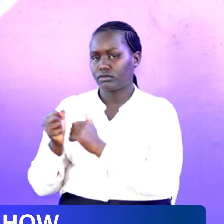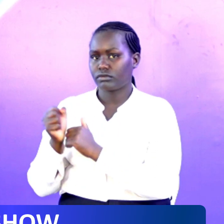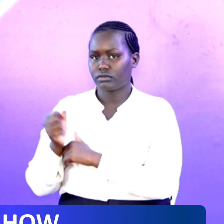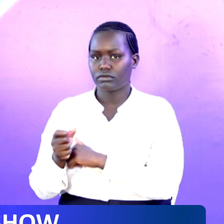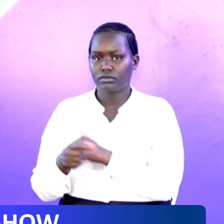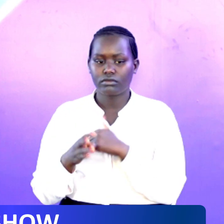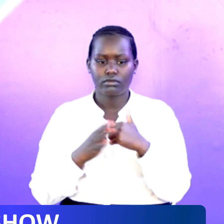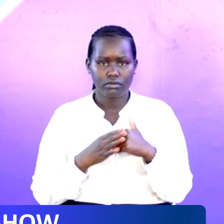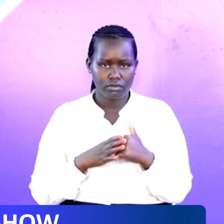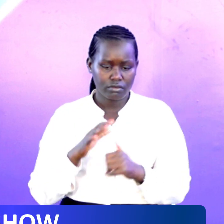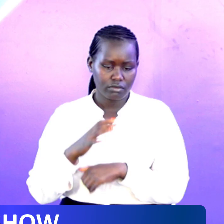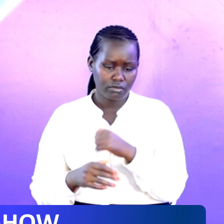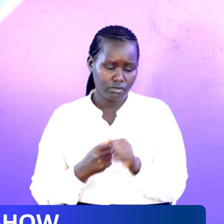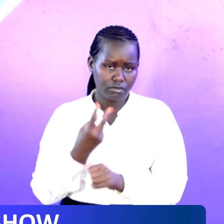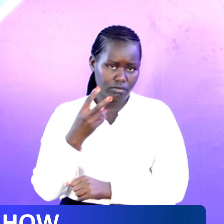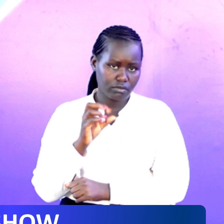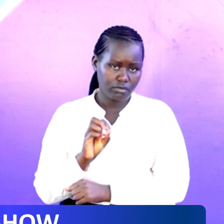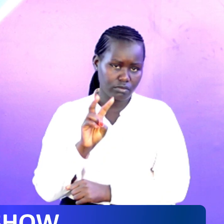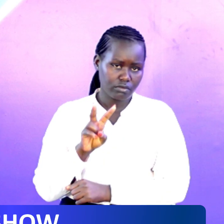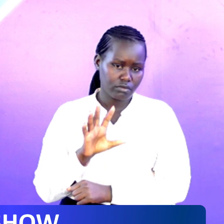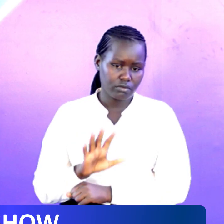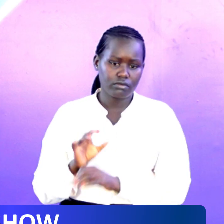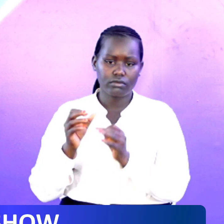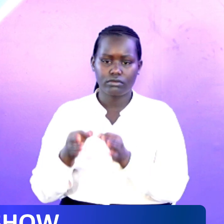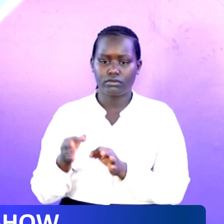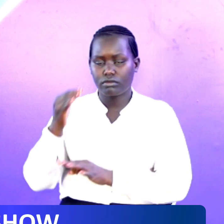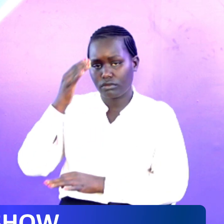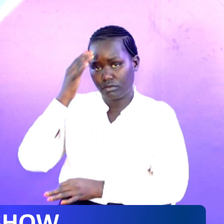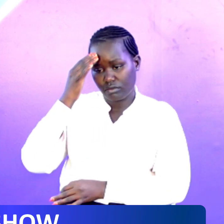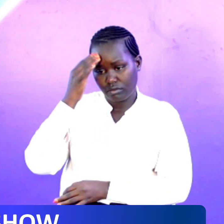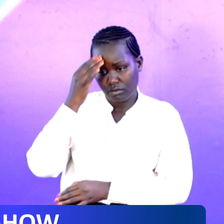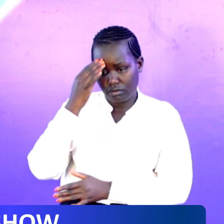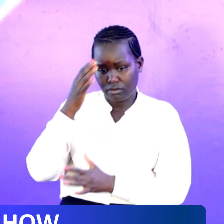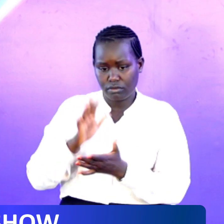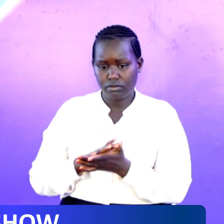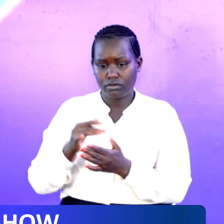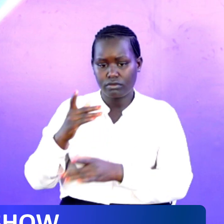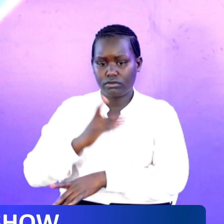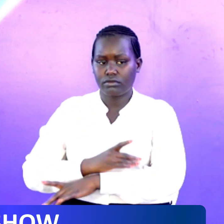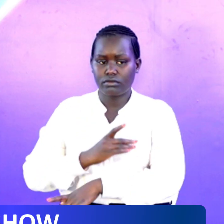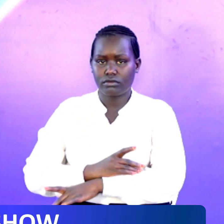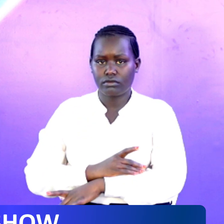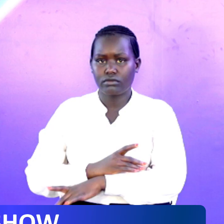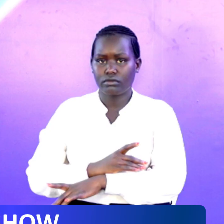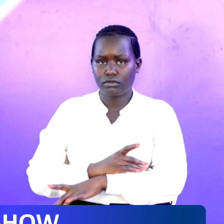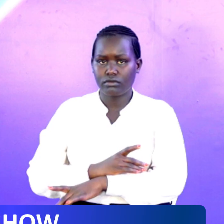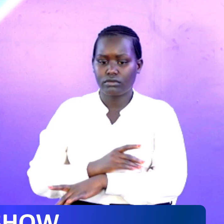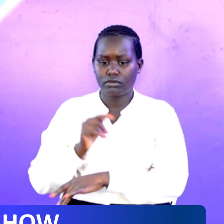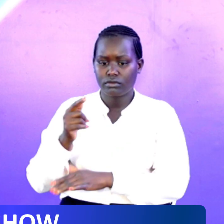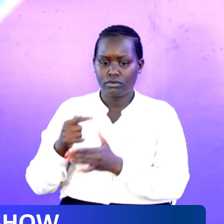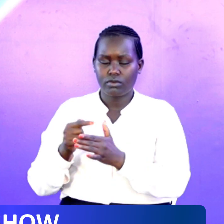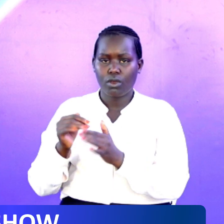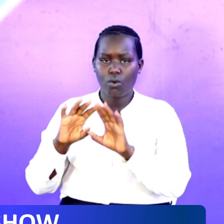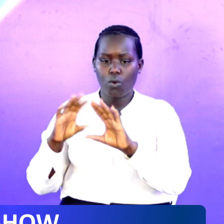year is 2025. And if you know your days of the calendar, today is World Democracy